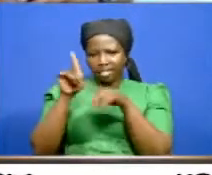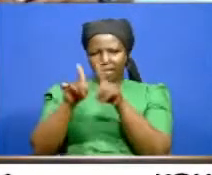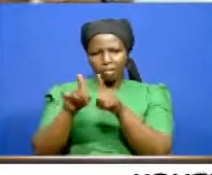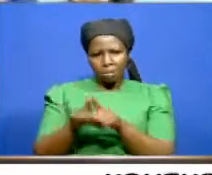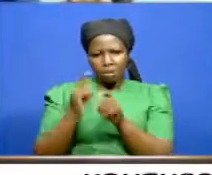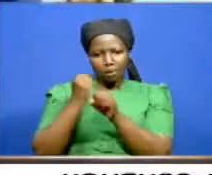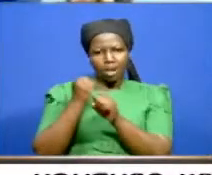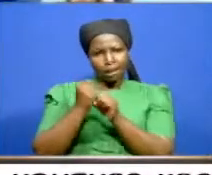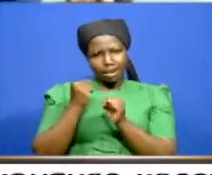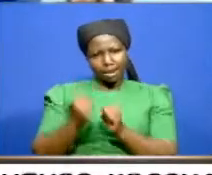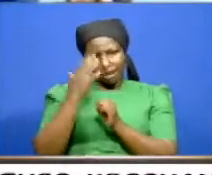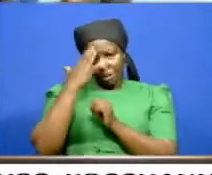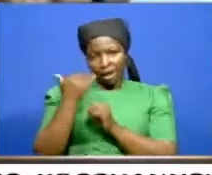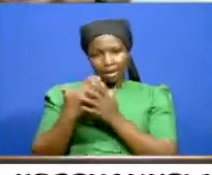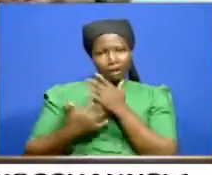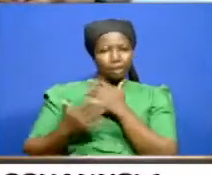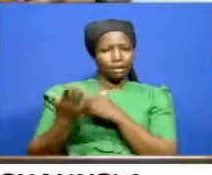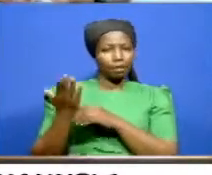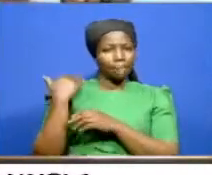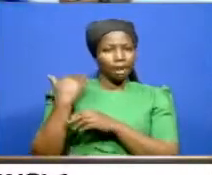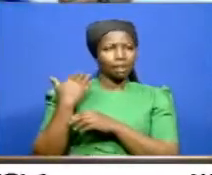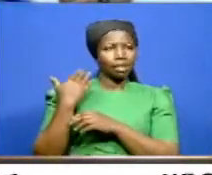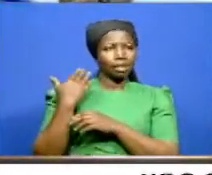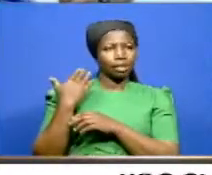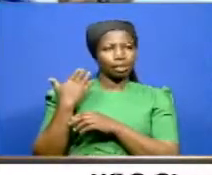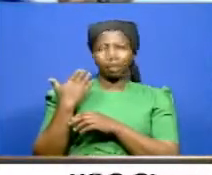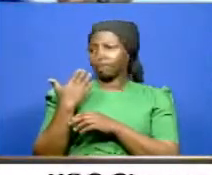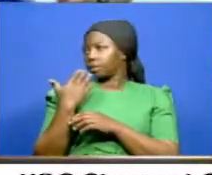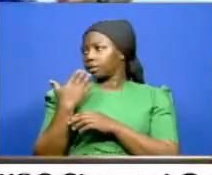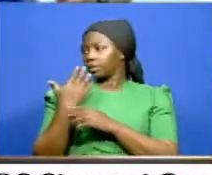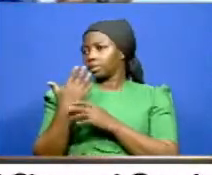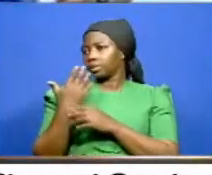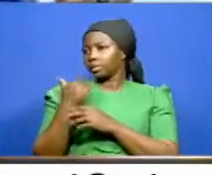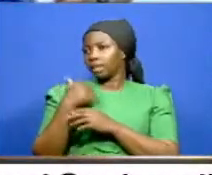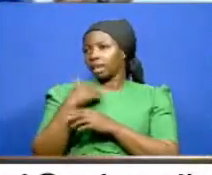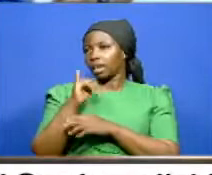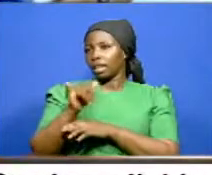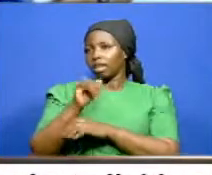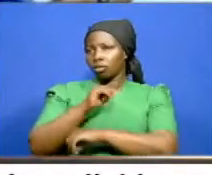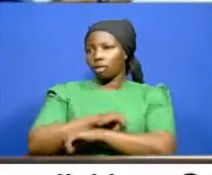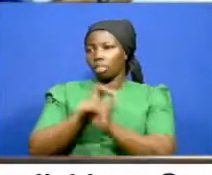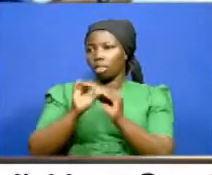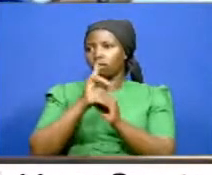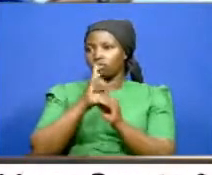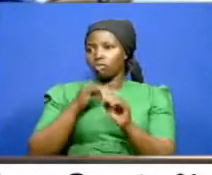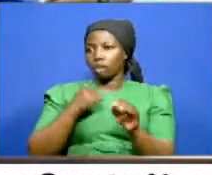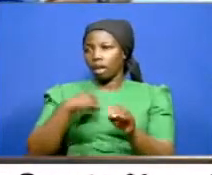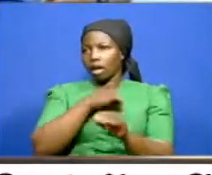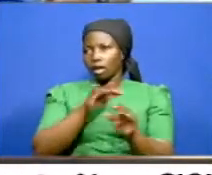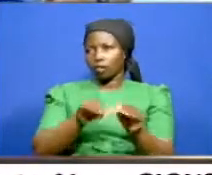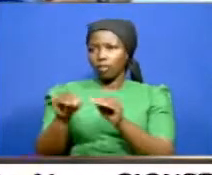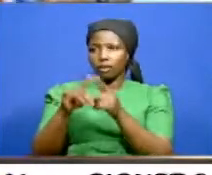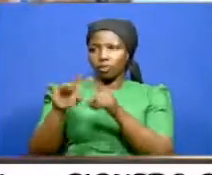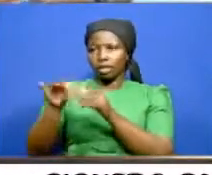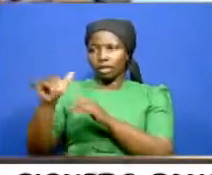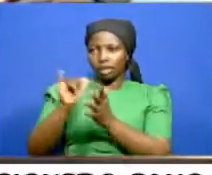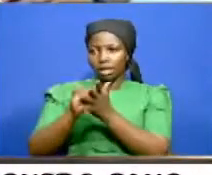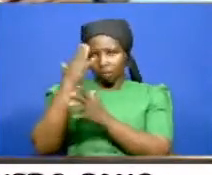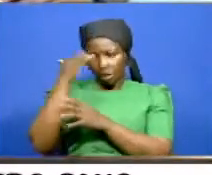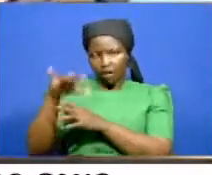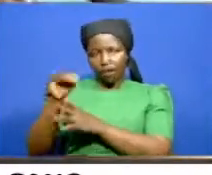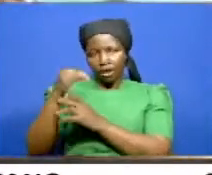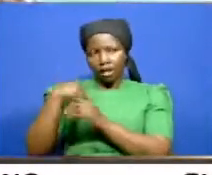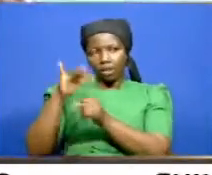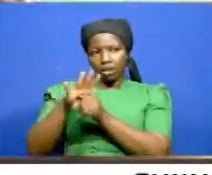our country we never had any academy. So again, when we moved to the city, that's when I actually realized there are a lot of huge opportunities in terms of